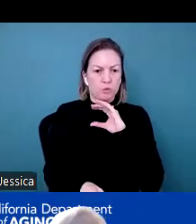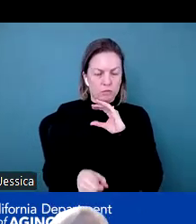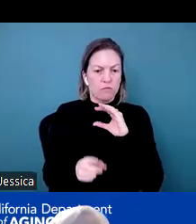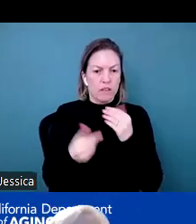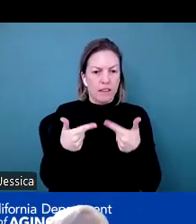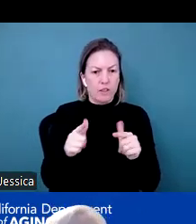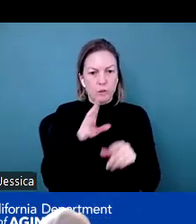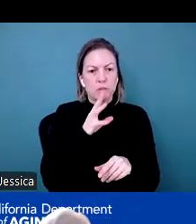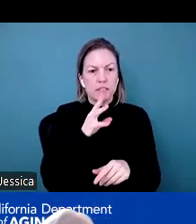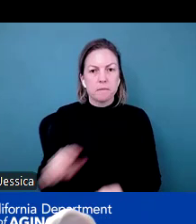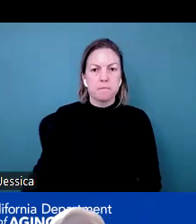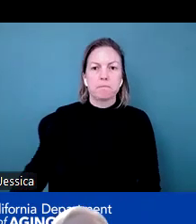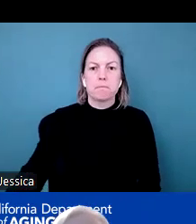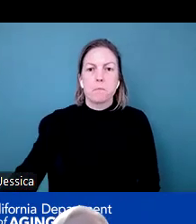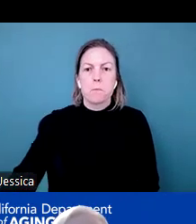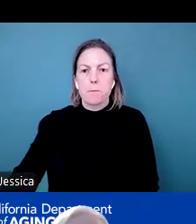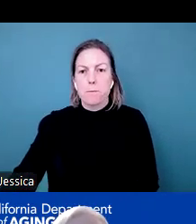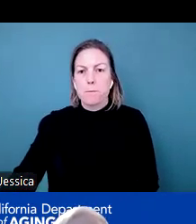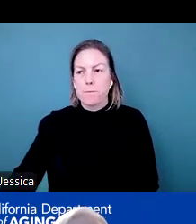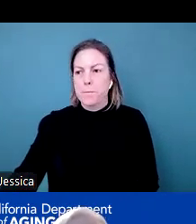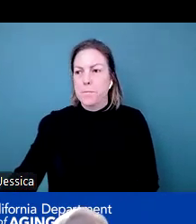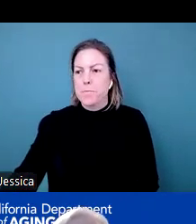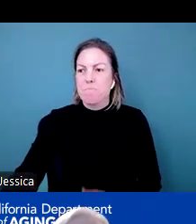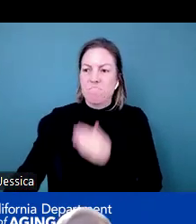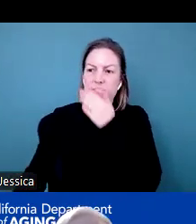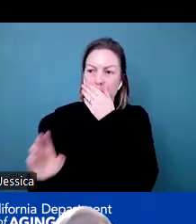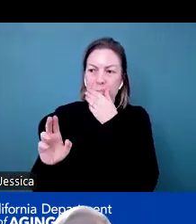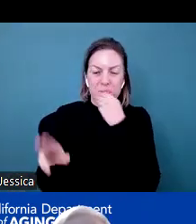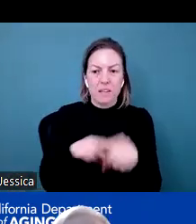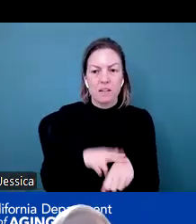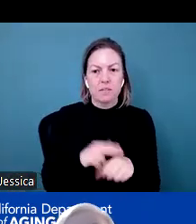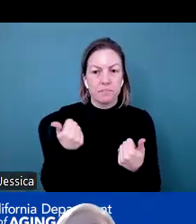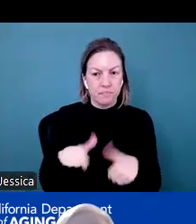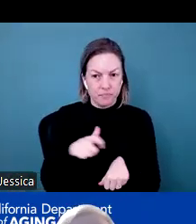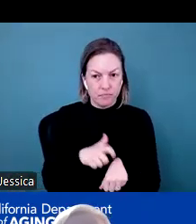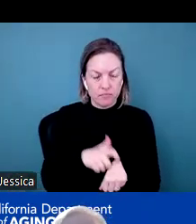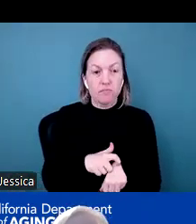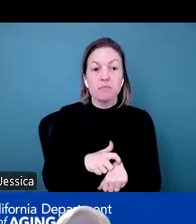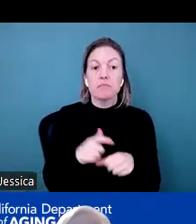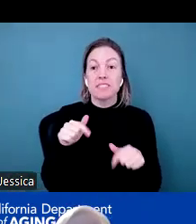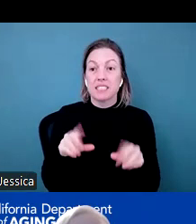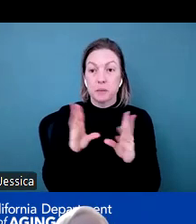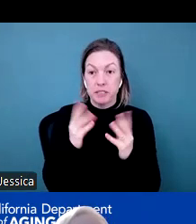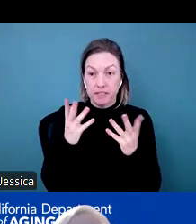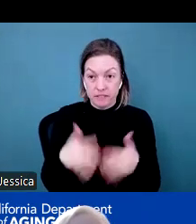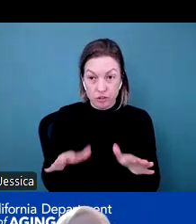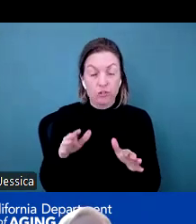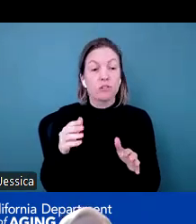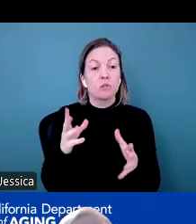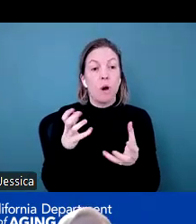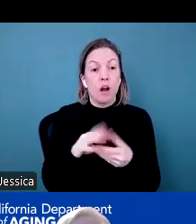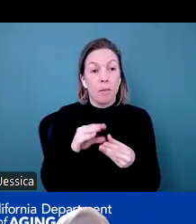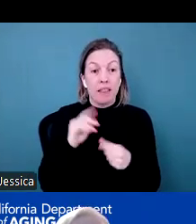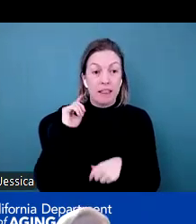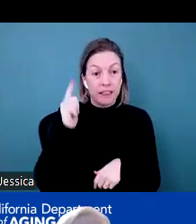you can give your public comment. And of course, at any time, if after this meeting you do have a comment,